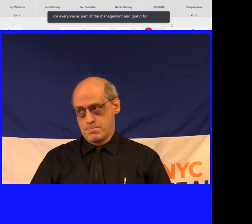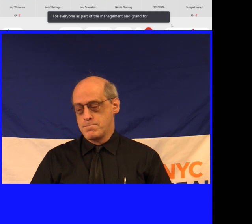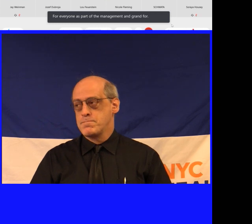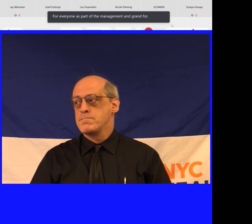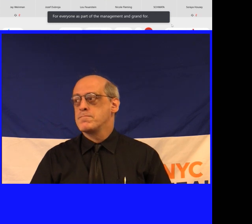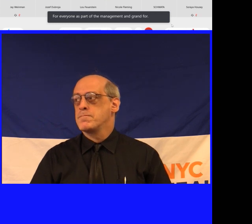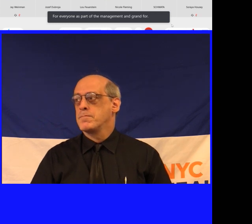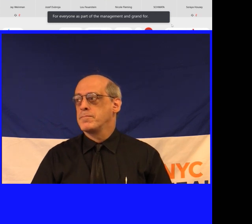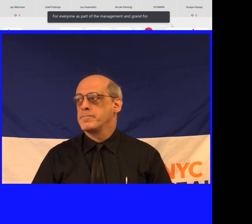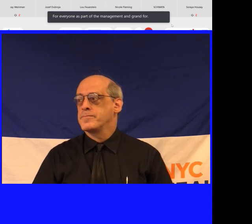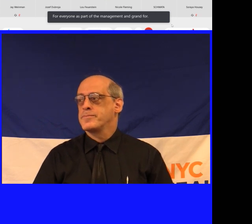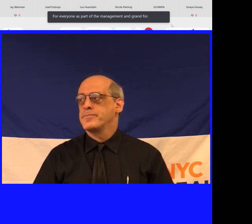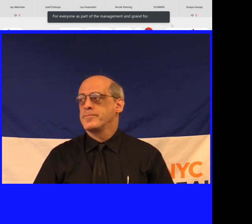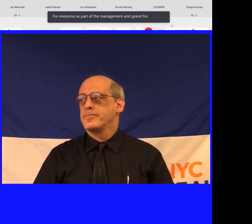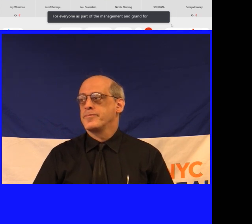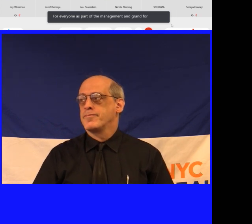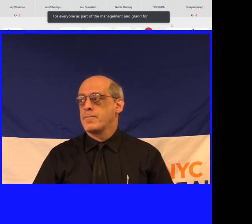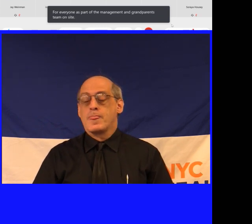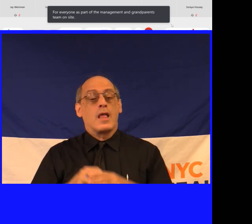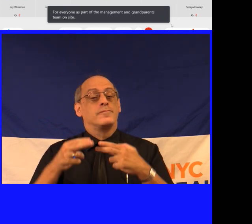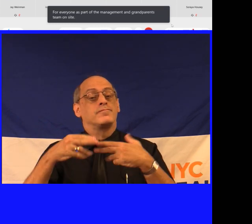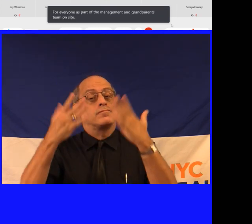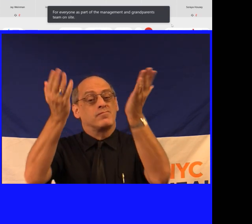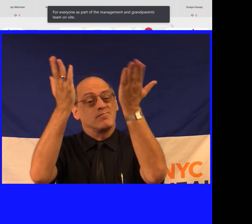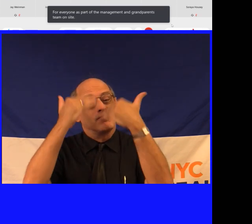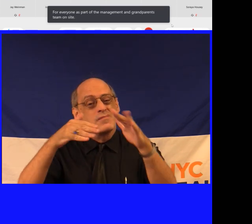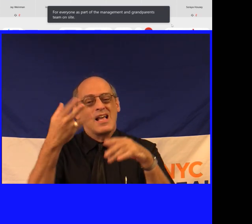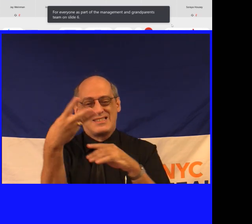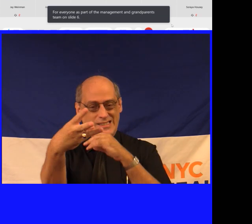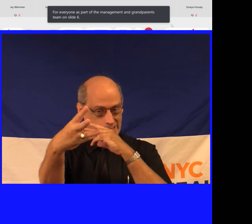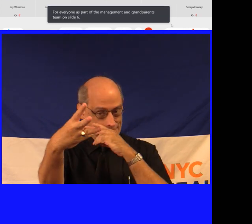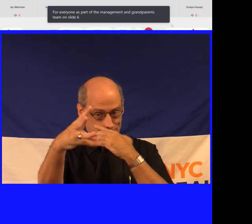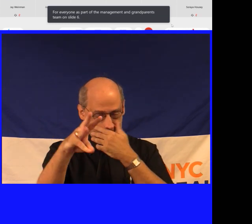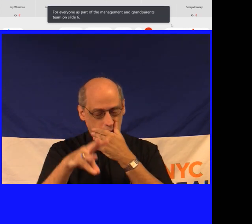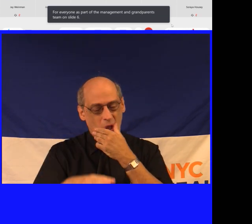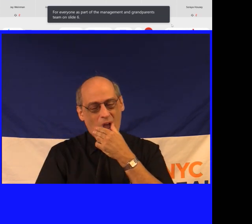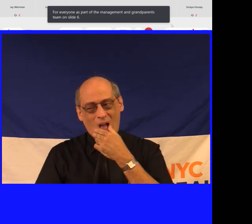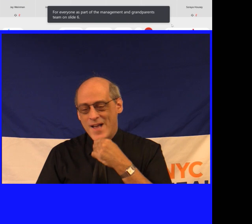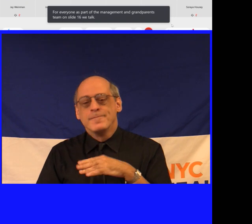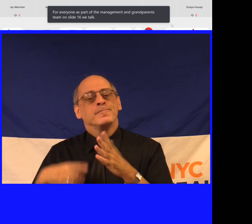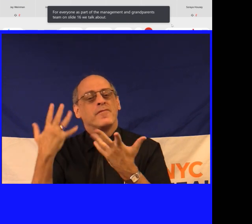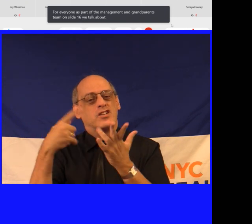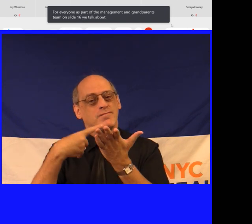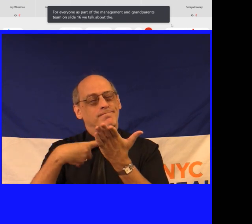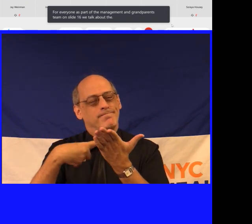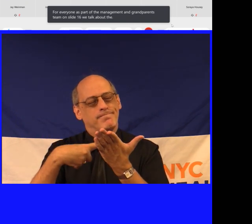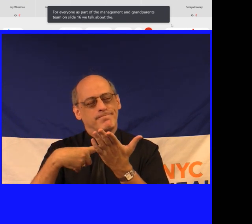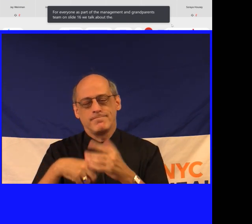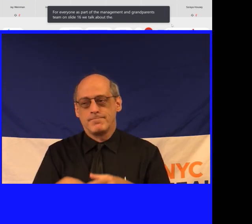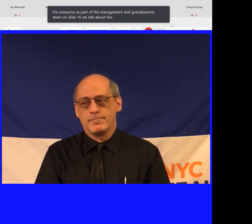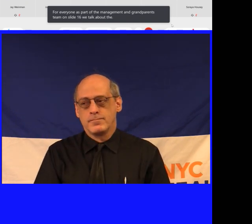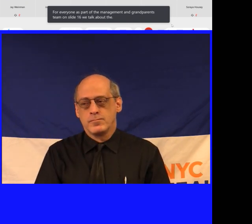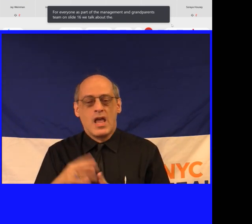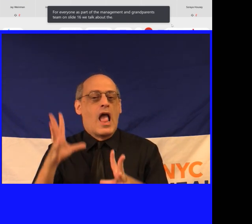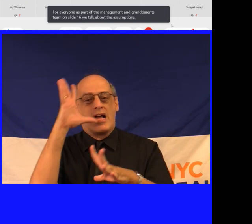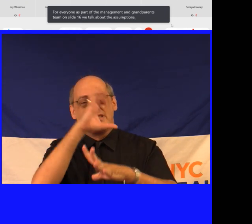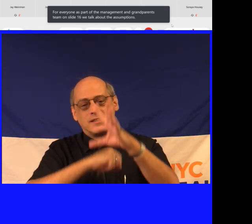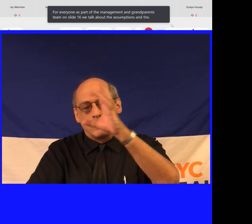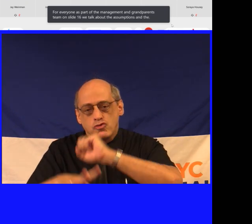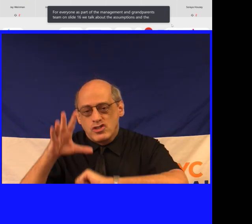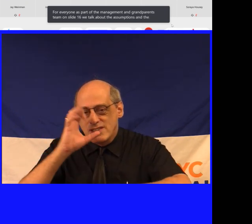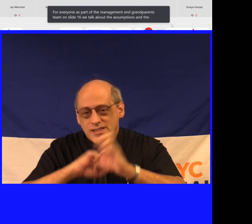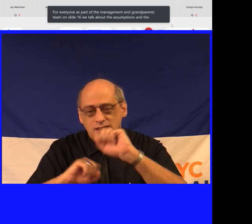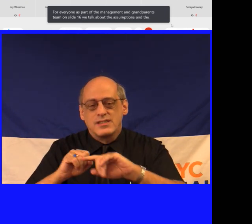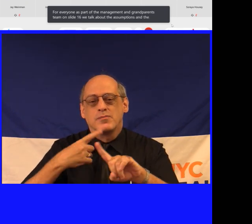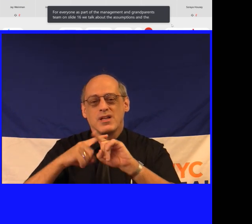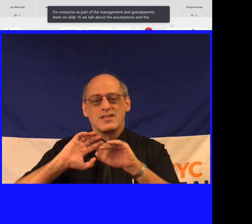team. On slide 16, we talk about the assumptions and the Grant Thornton's